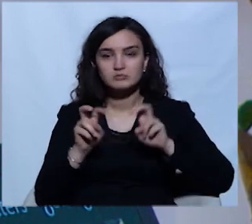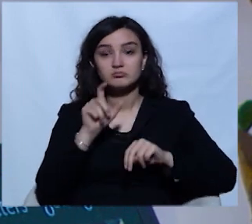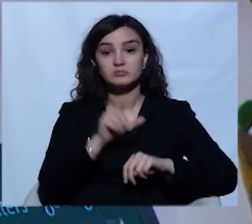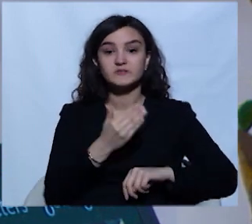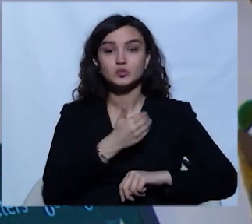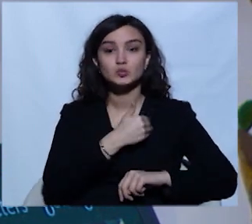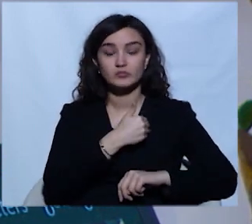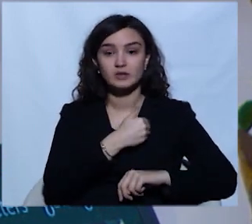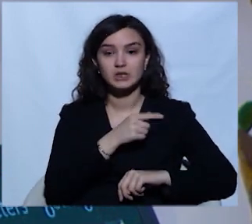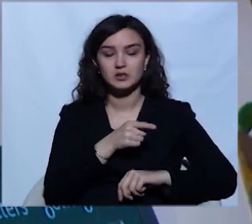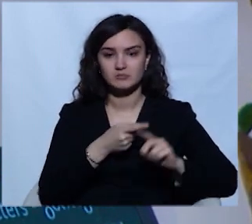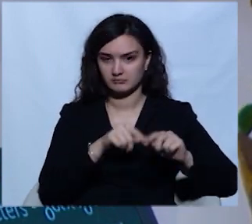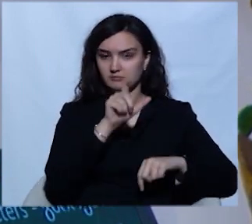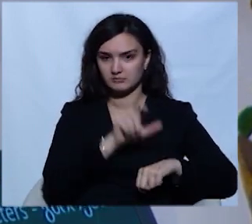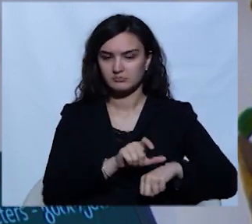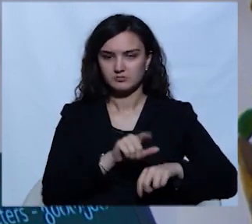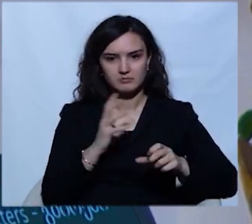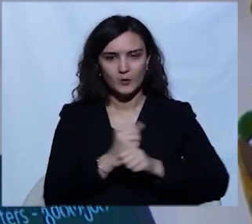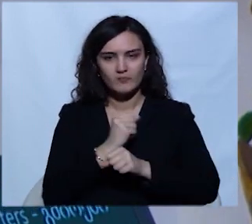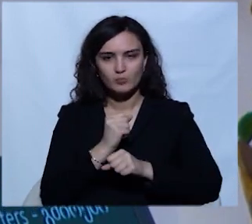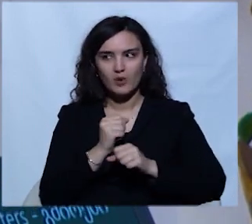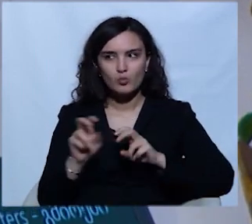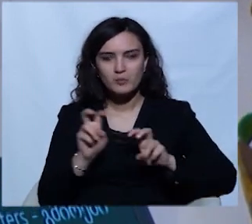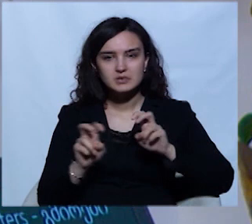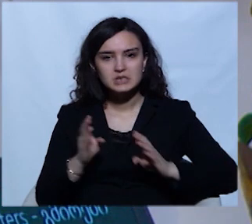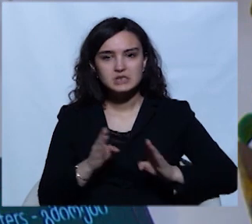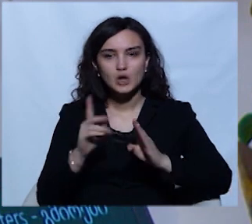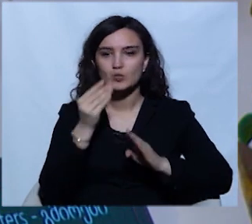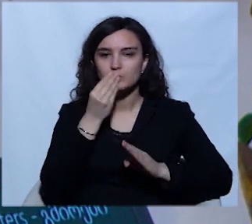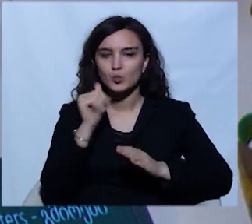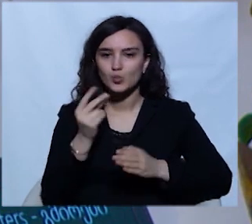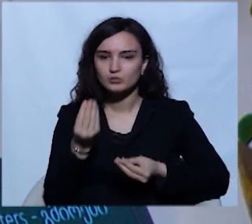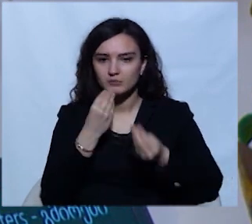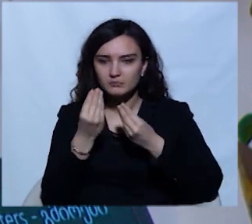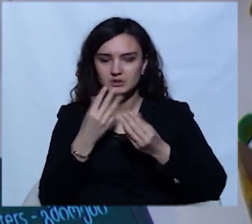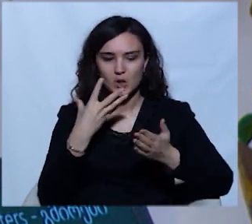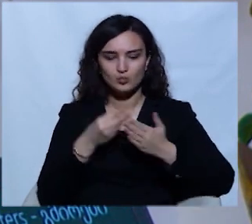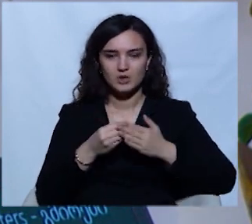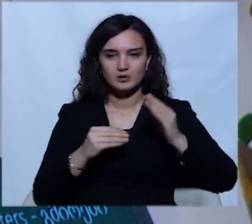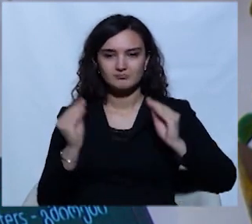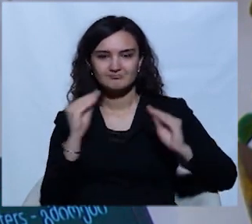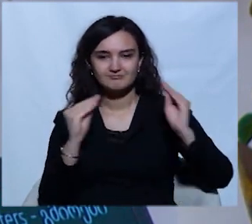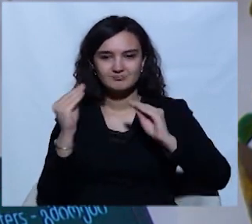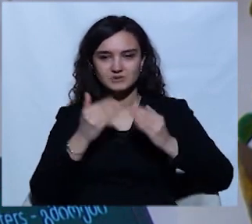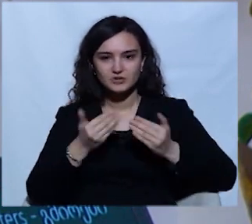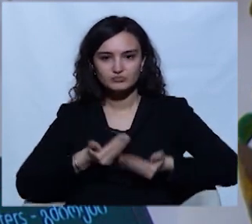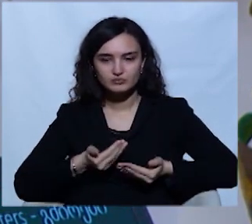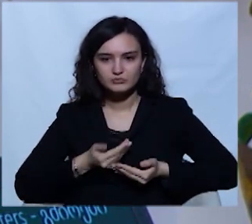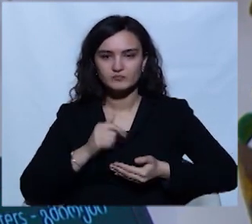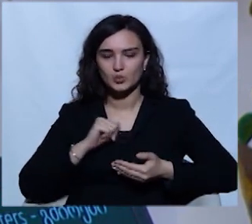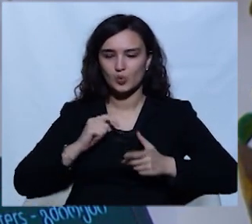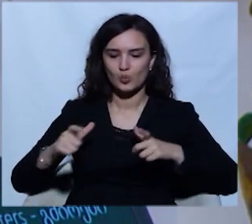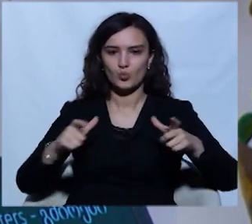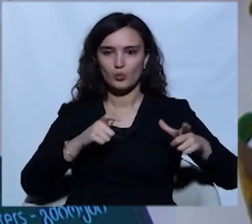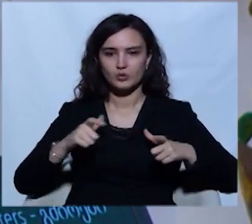man. He finds ways to get food. He builds a ship for himself. He organizes the island.